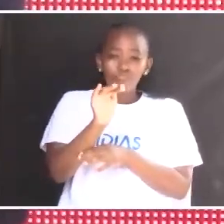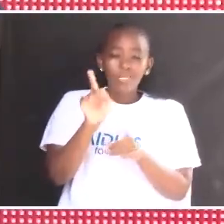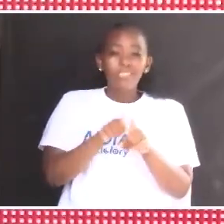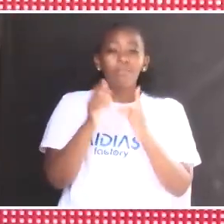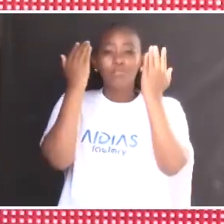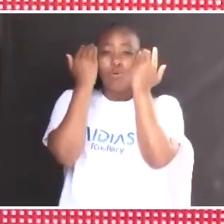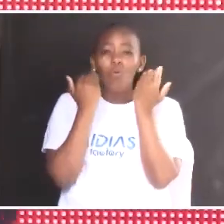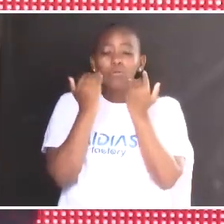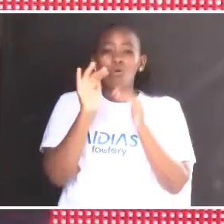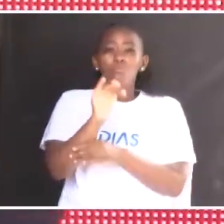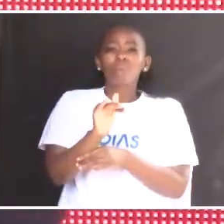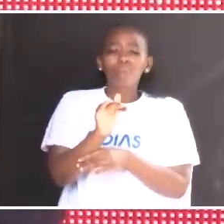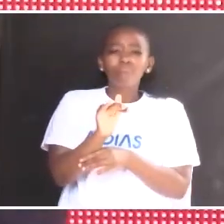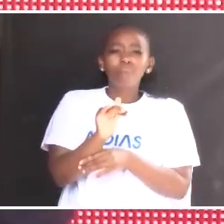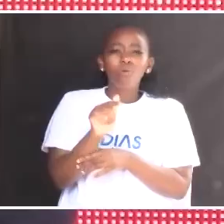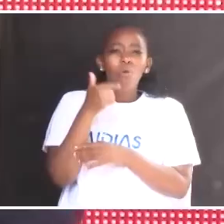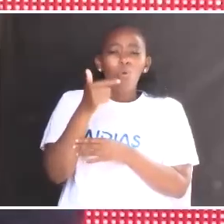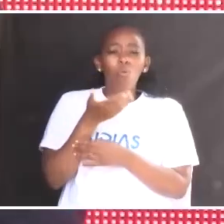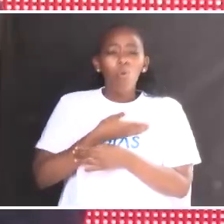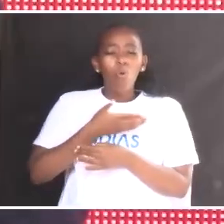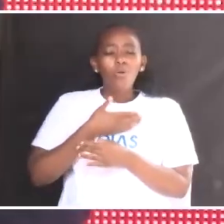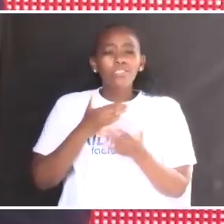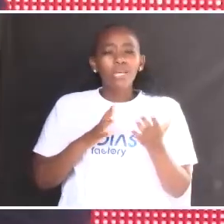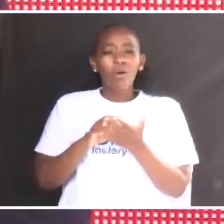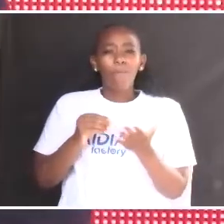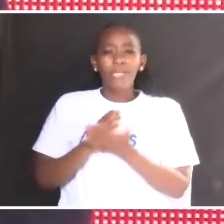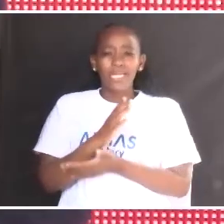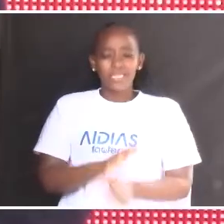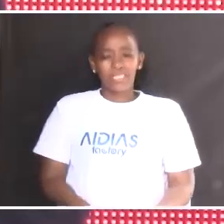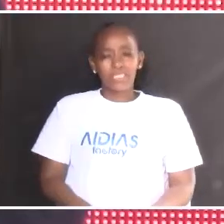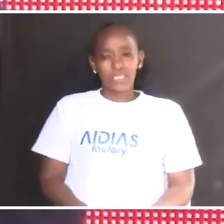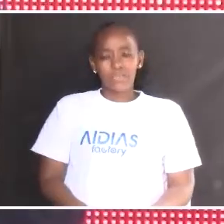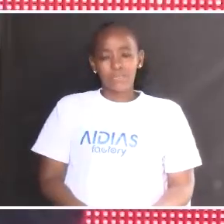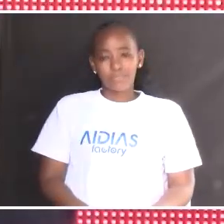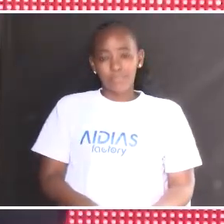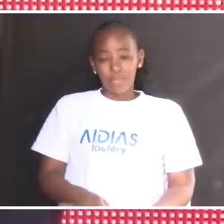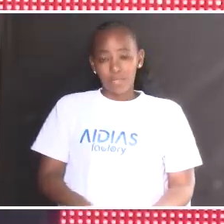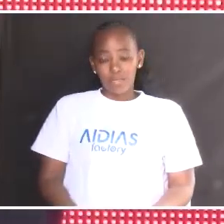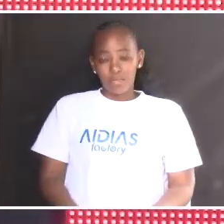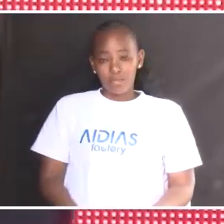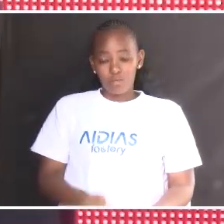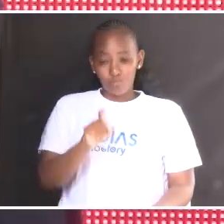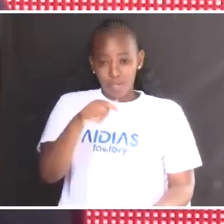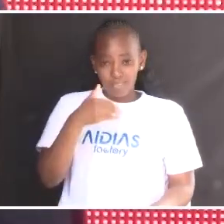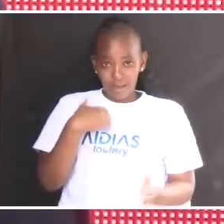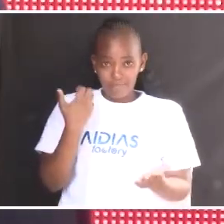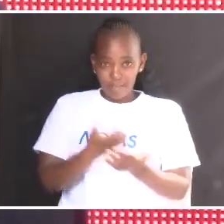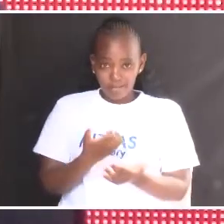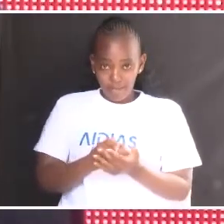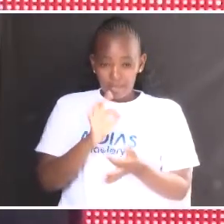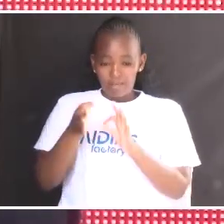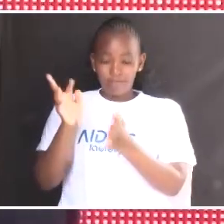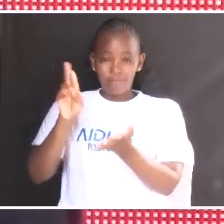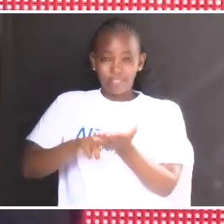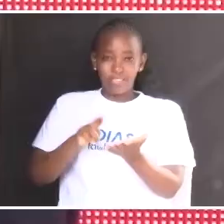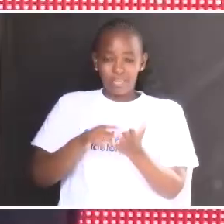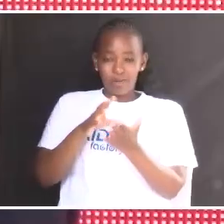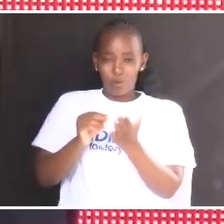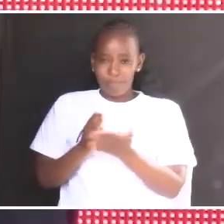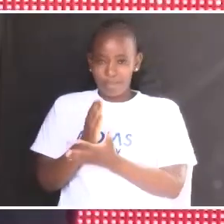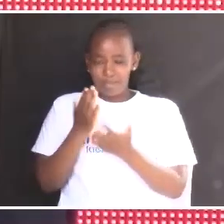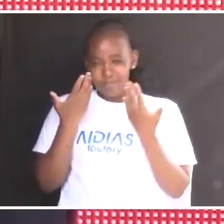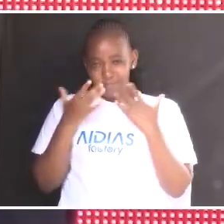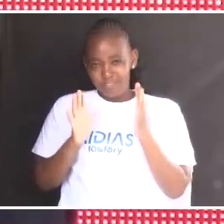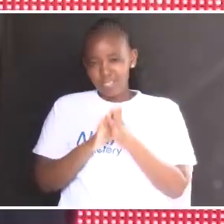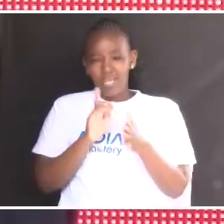court, utaulizwa who owns the copyright. So it is a matter of evidence. Kama umeregister your copyright, then